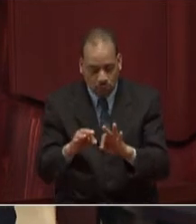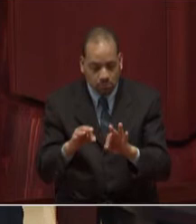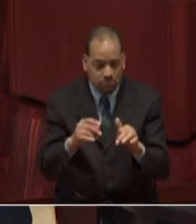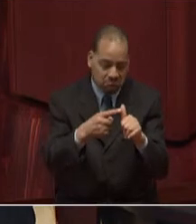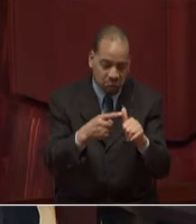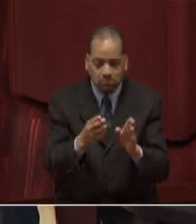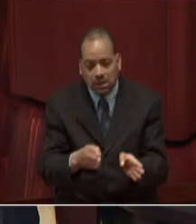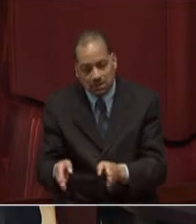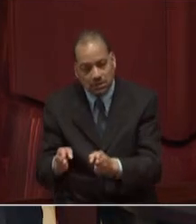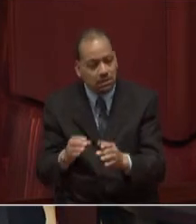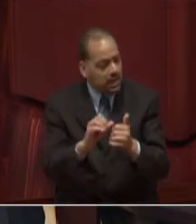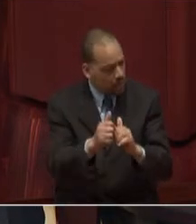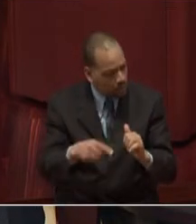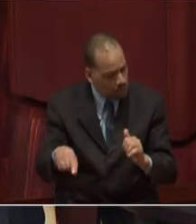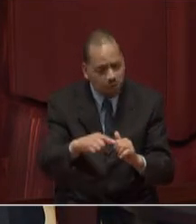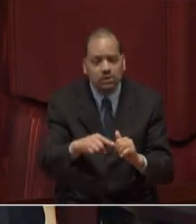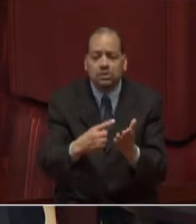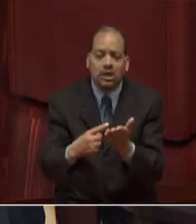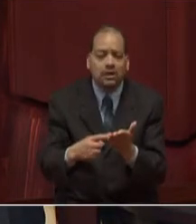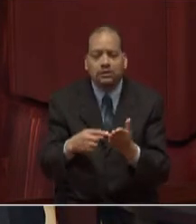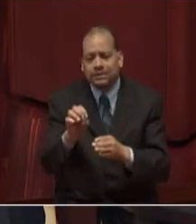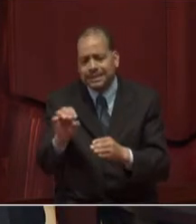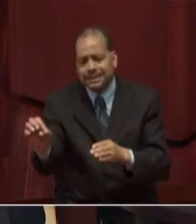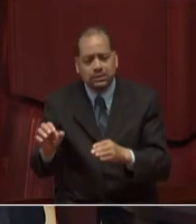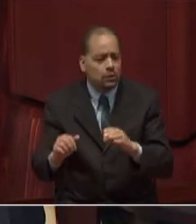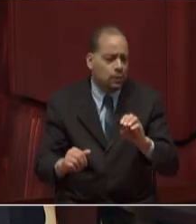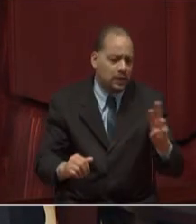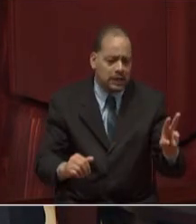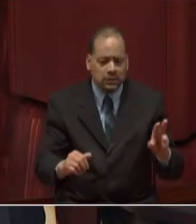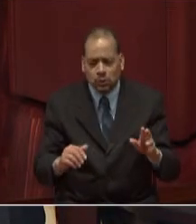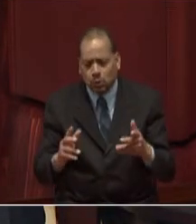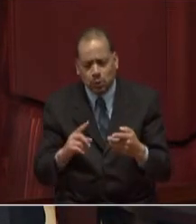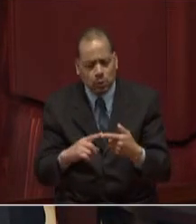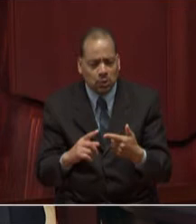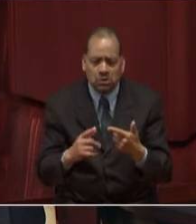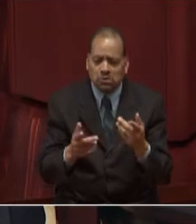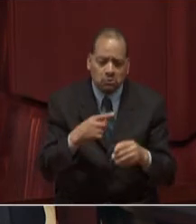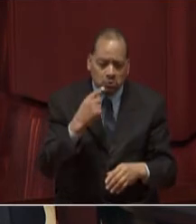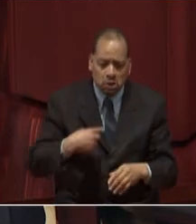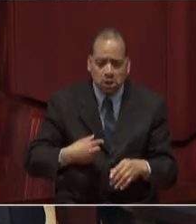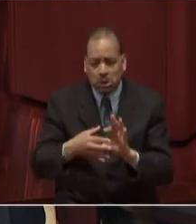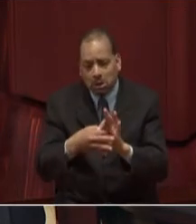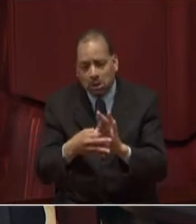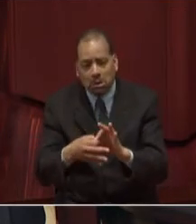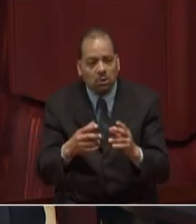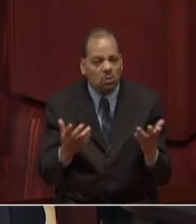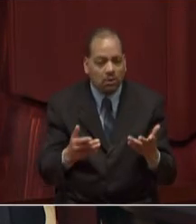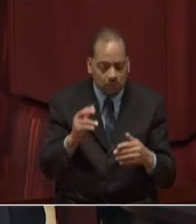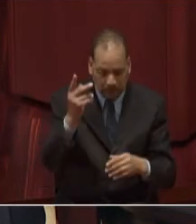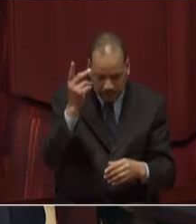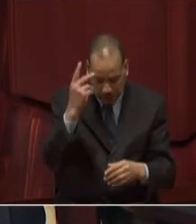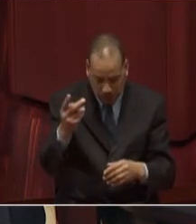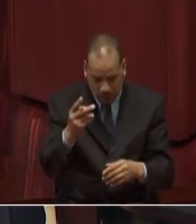how should we approach East-West or Soviet relations? What are the political, the economic, the military